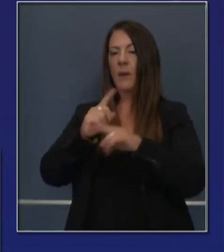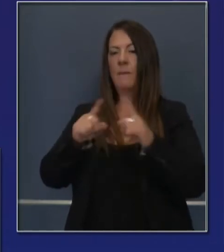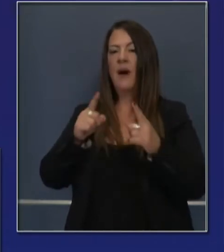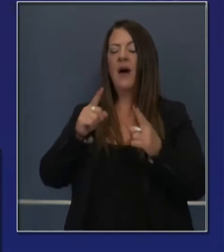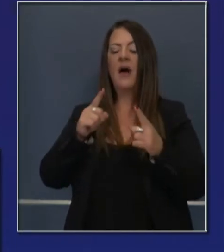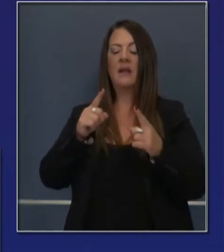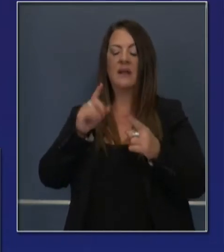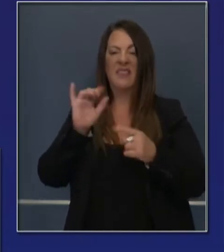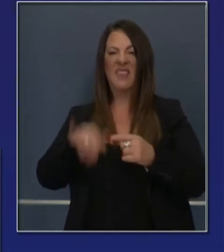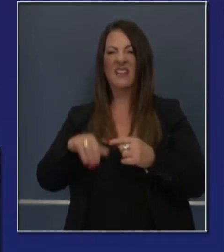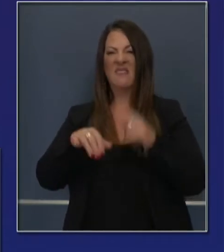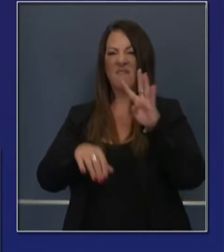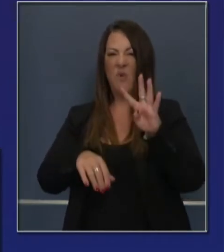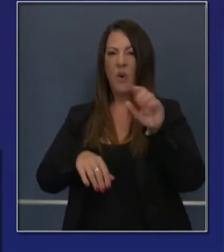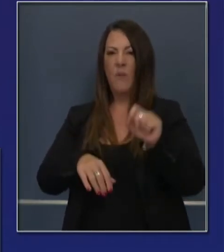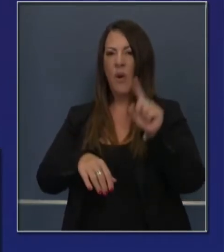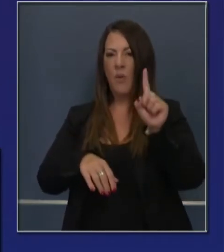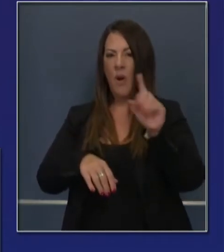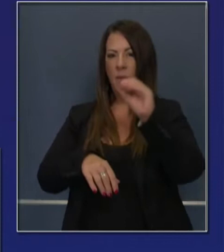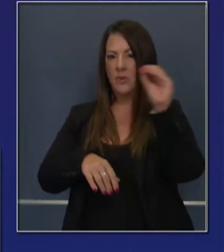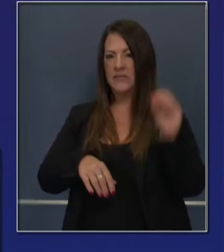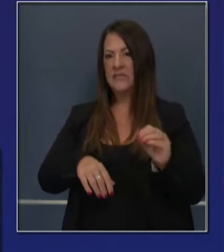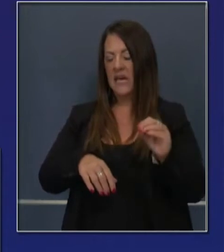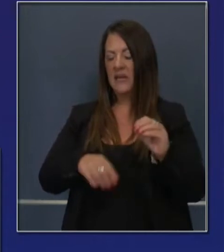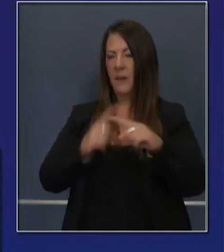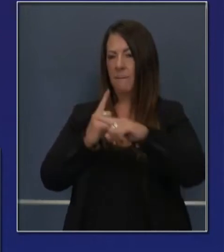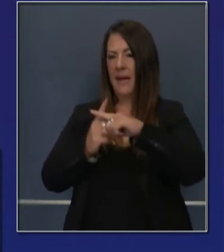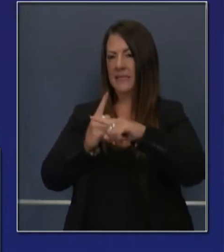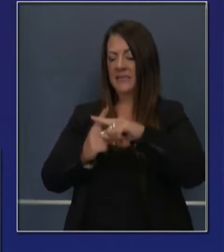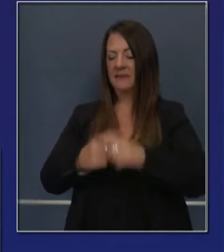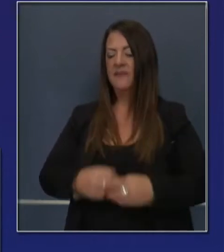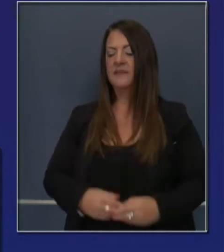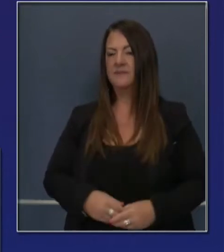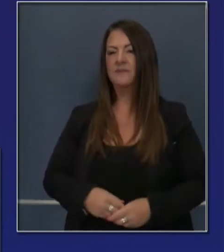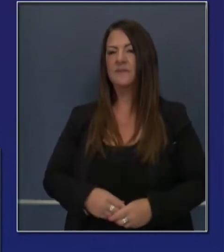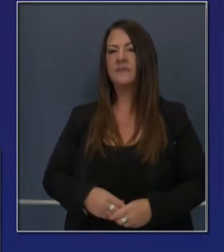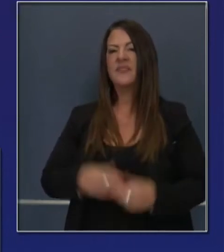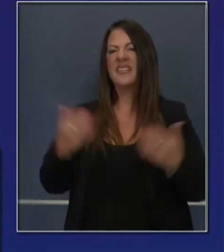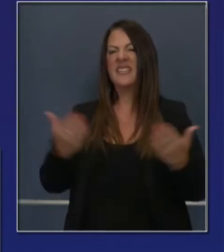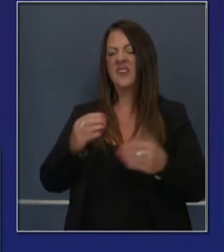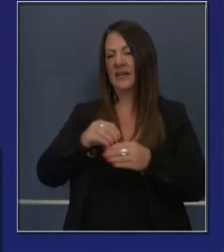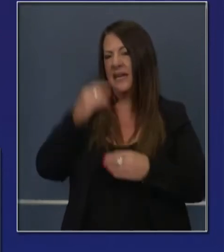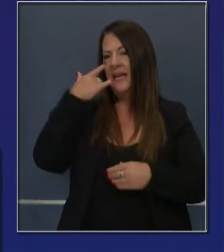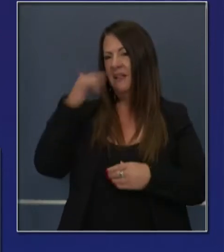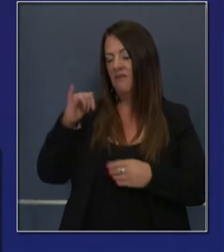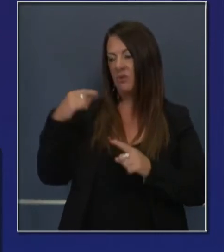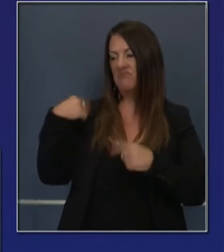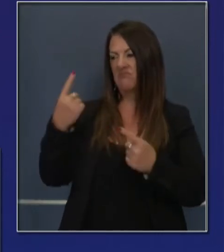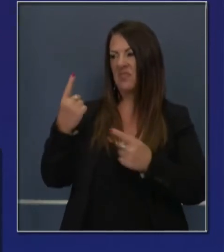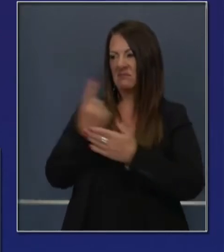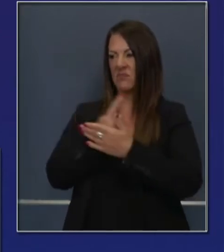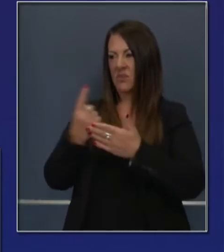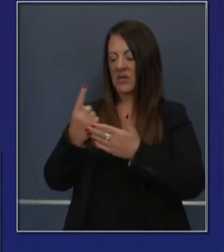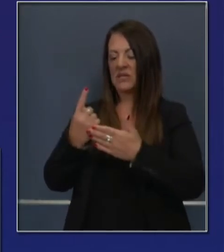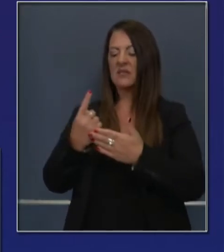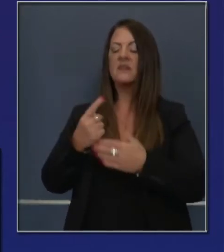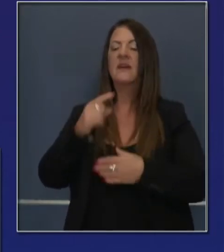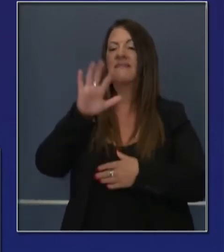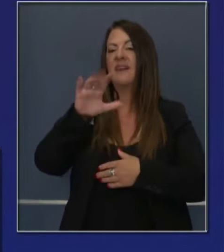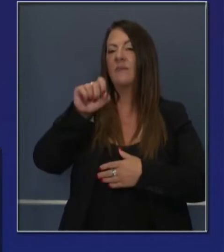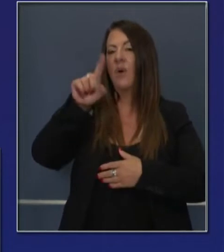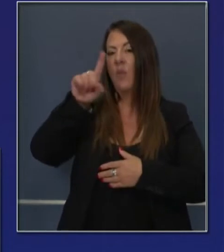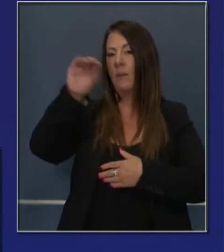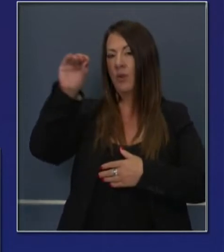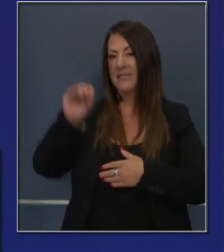4.4% in the state. So 4.4% positivity in the state of California over the last 7 days,